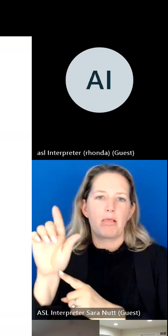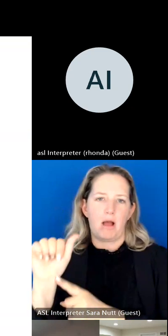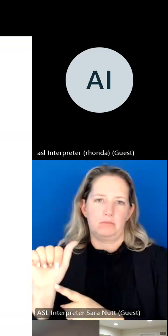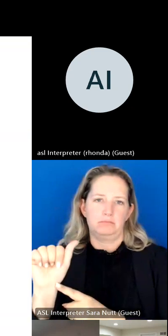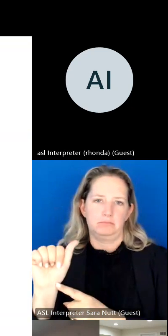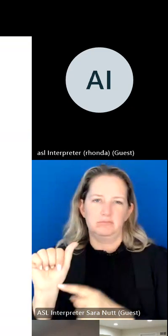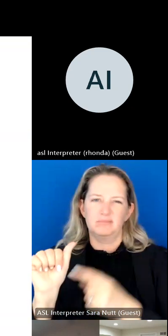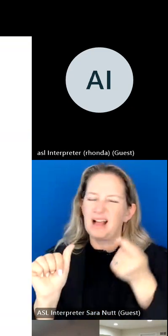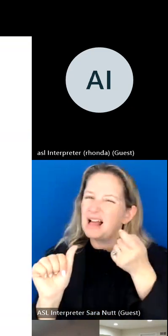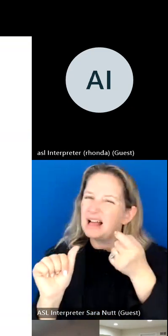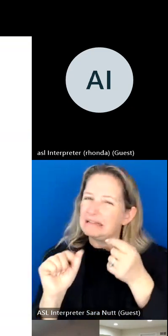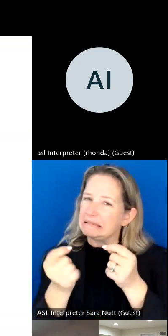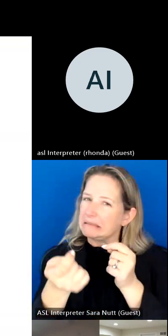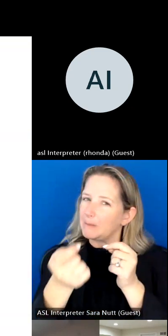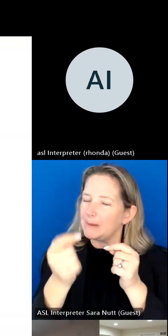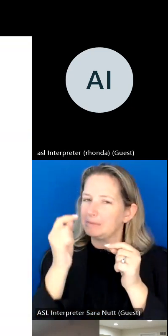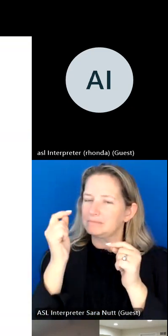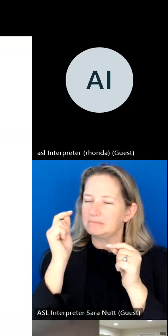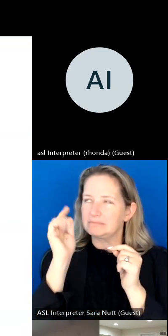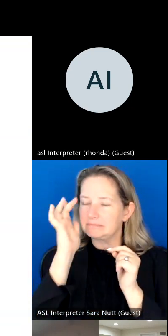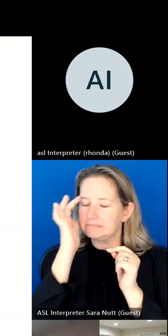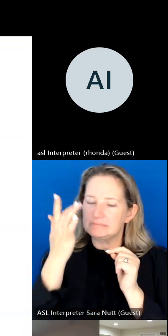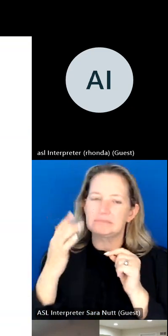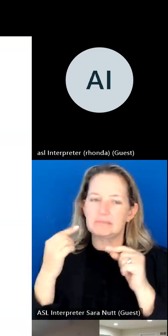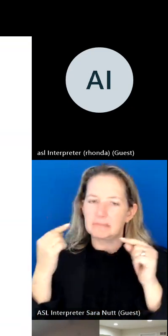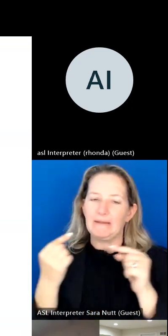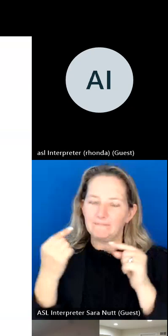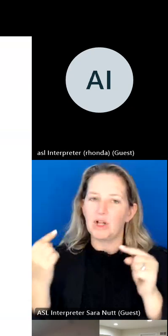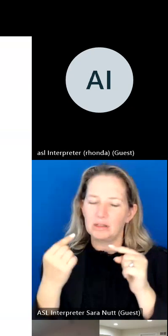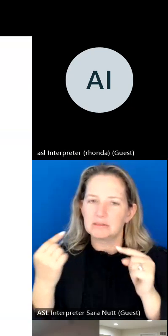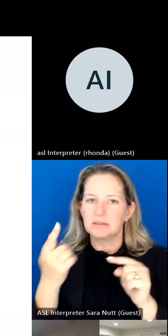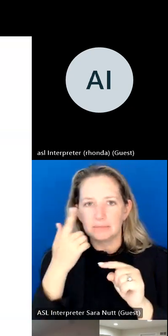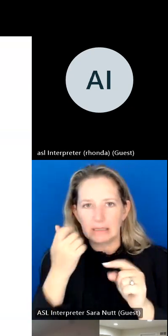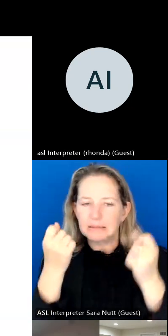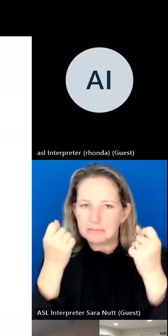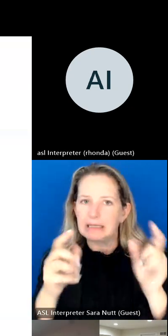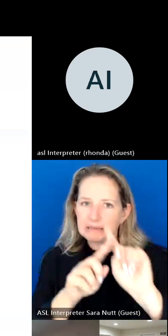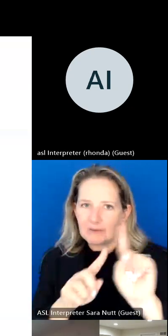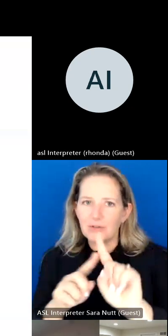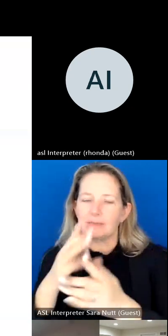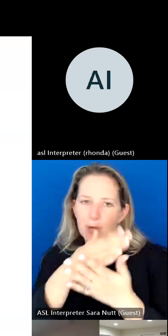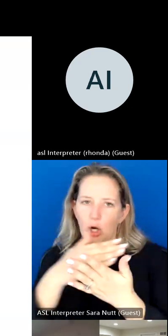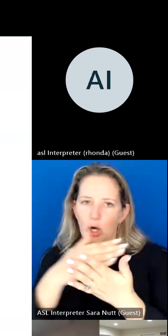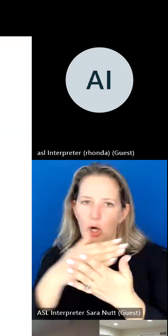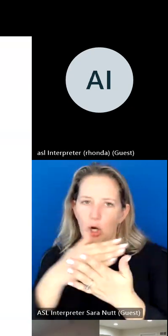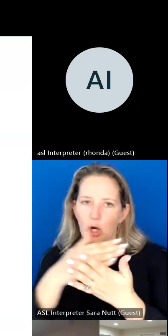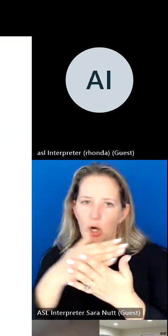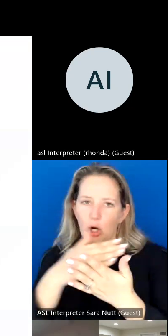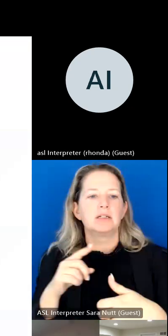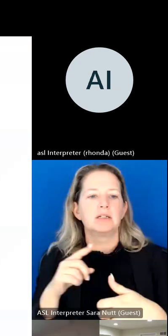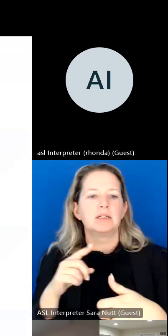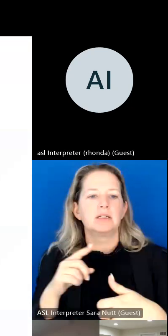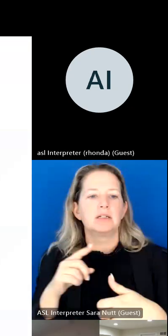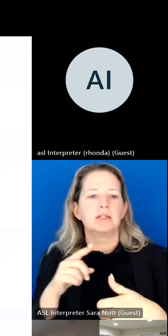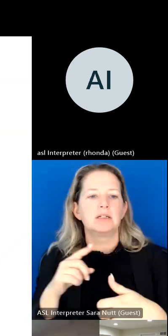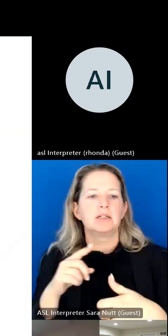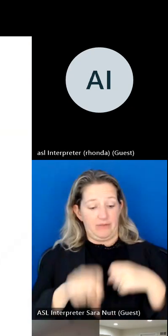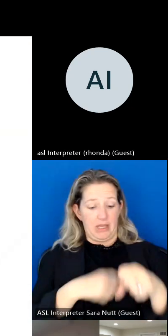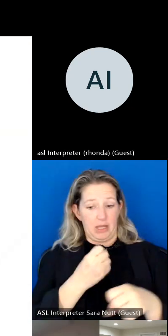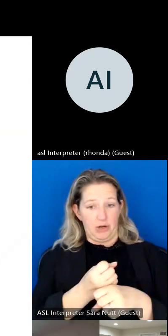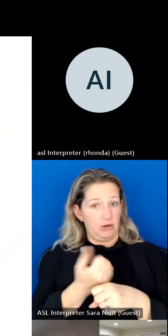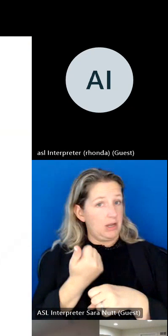different pieces to this part. And so there's unpaid obligations at the end of the year. You want